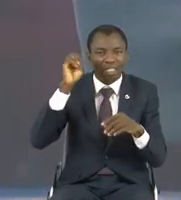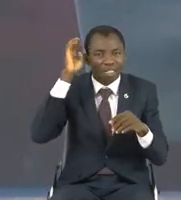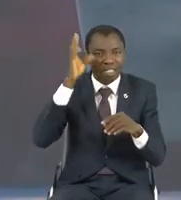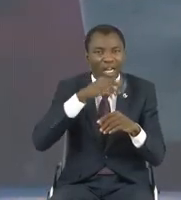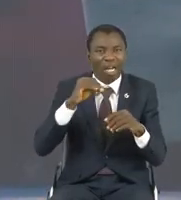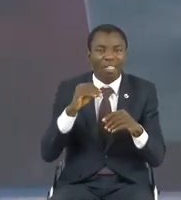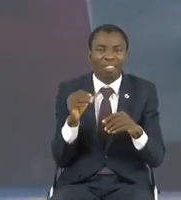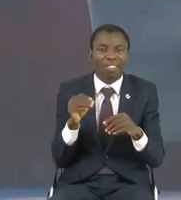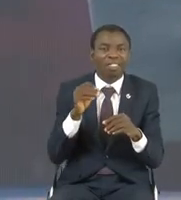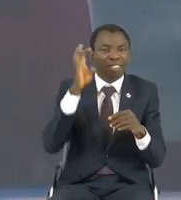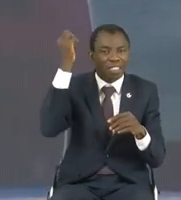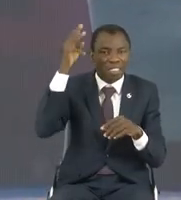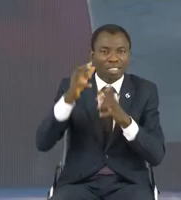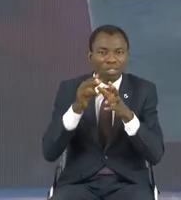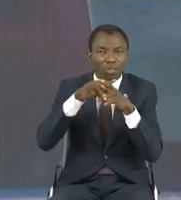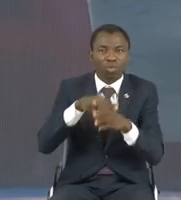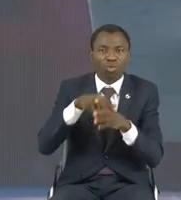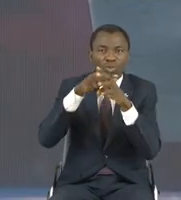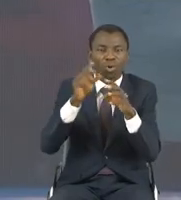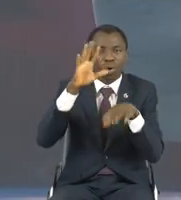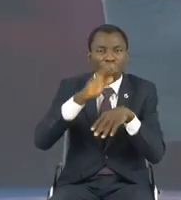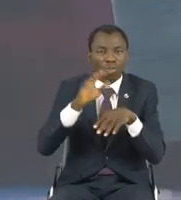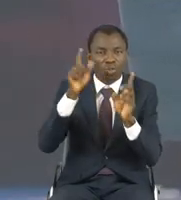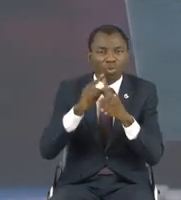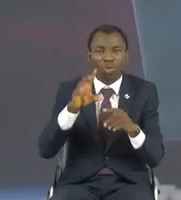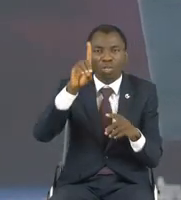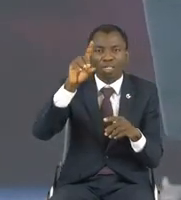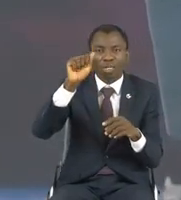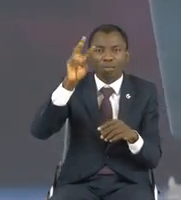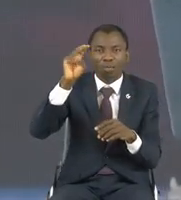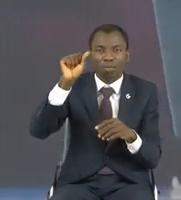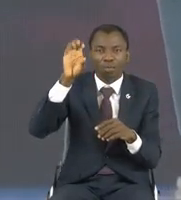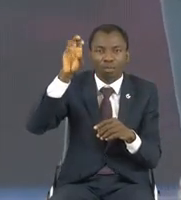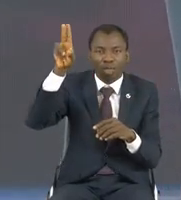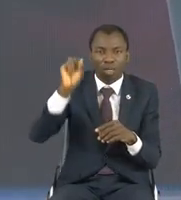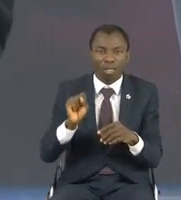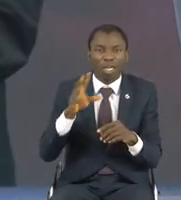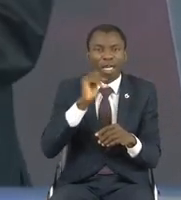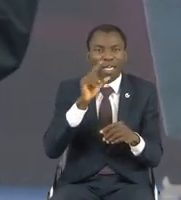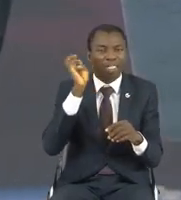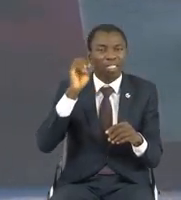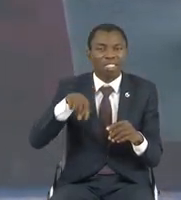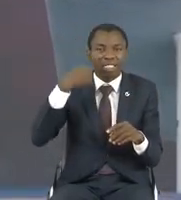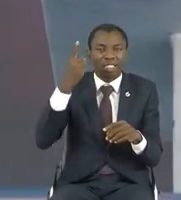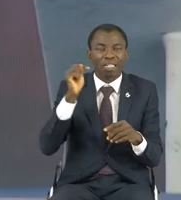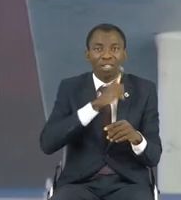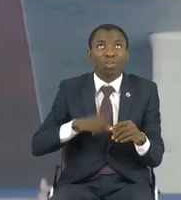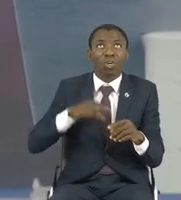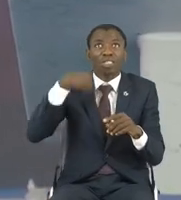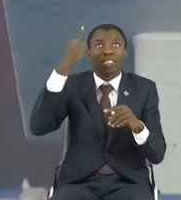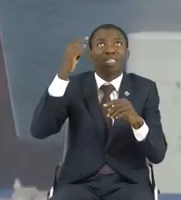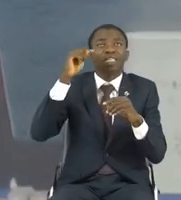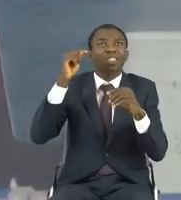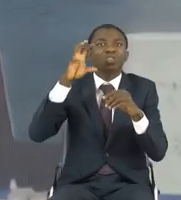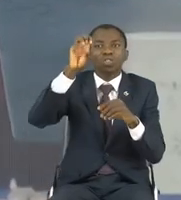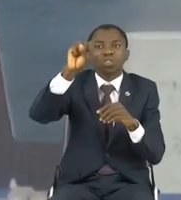his name, Saul, Saul, why? What you are doing? Why? Where